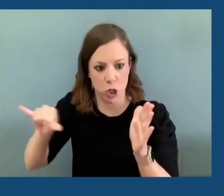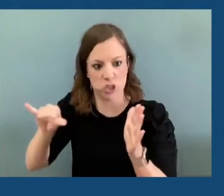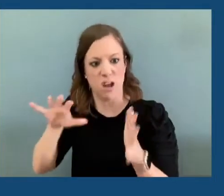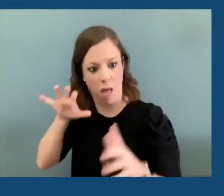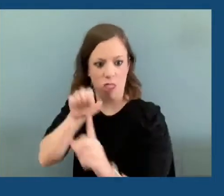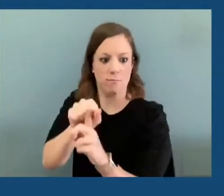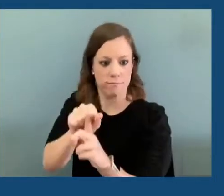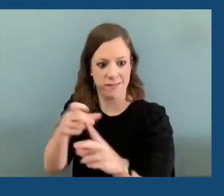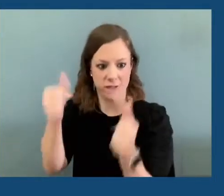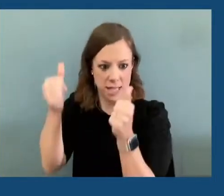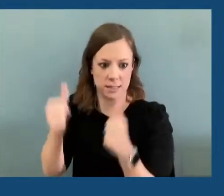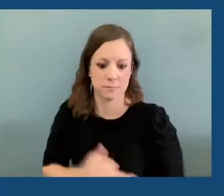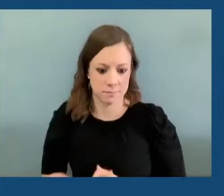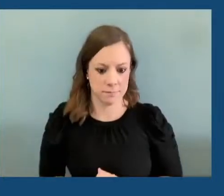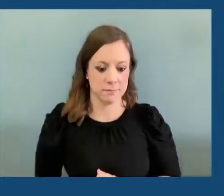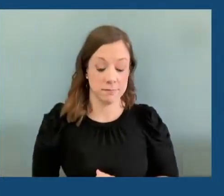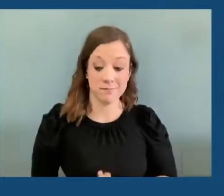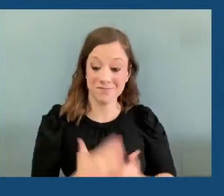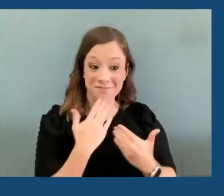Thank you, Alan.